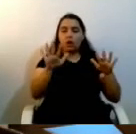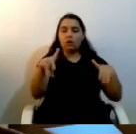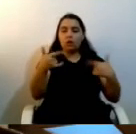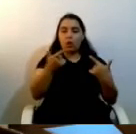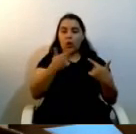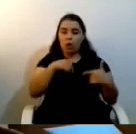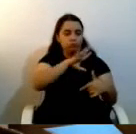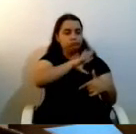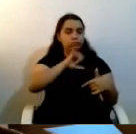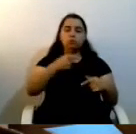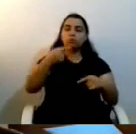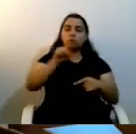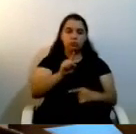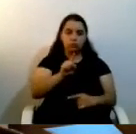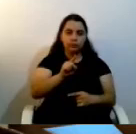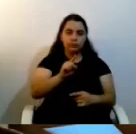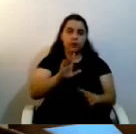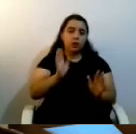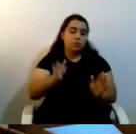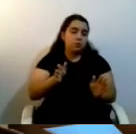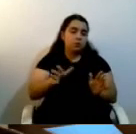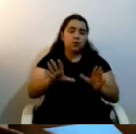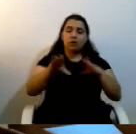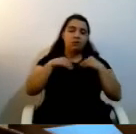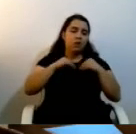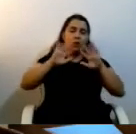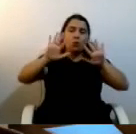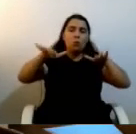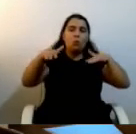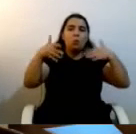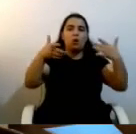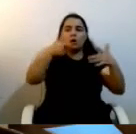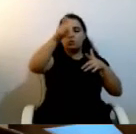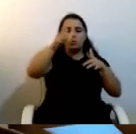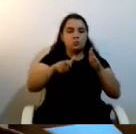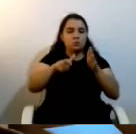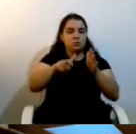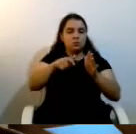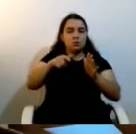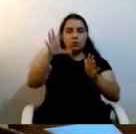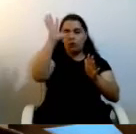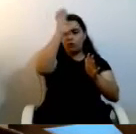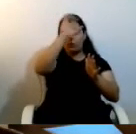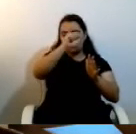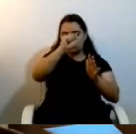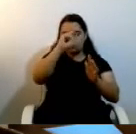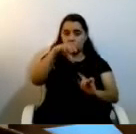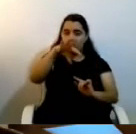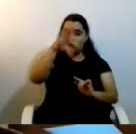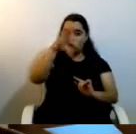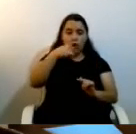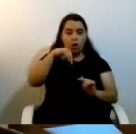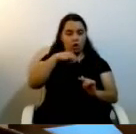provider that the government selects for us. We will be the object, not